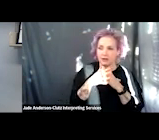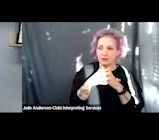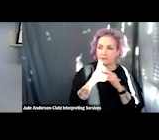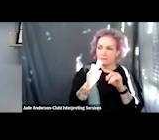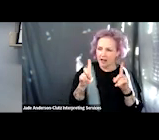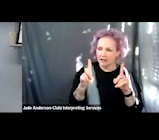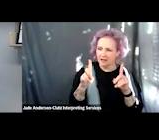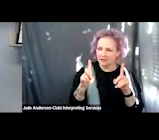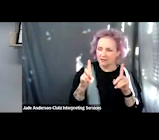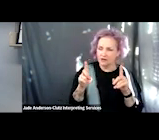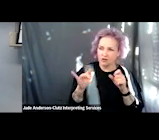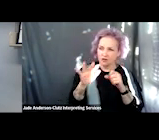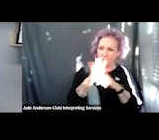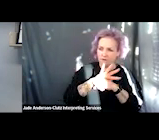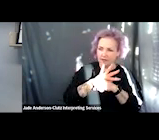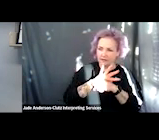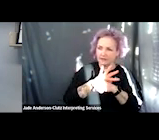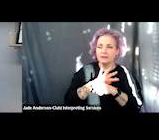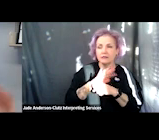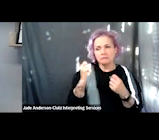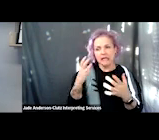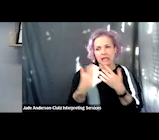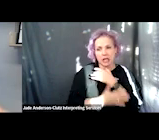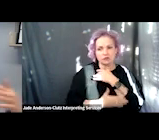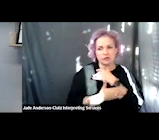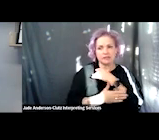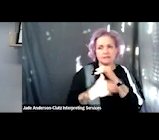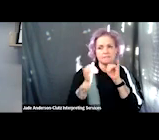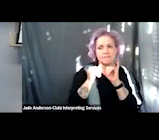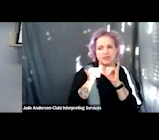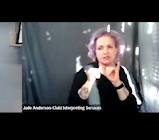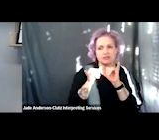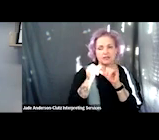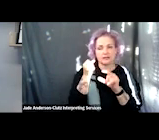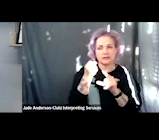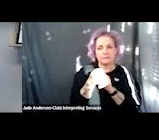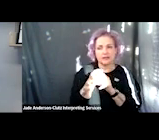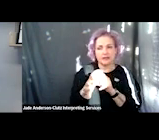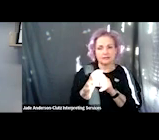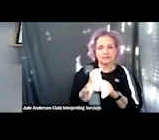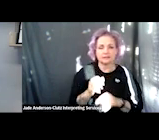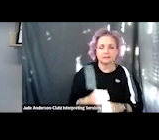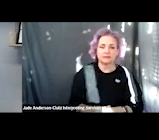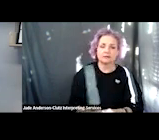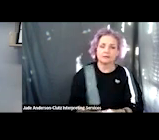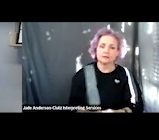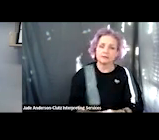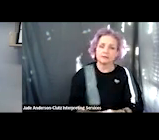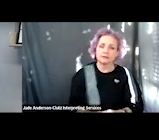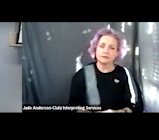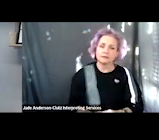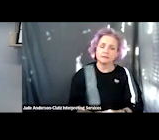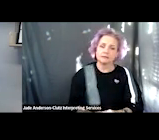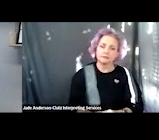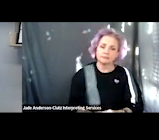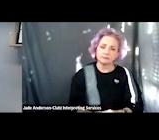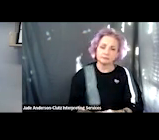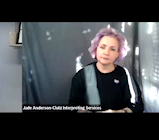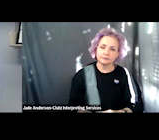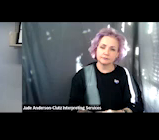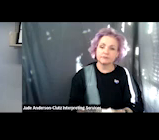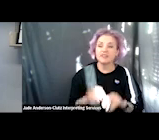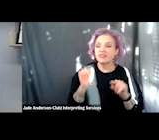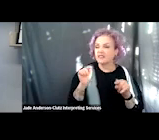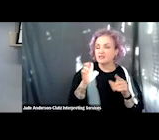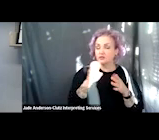plan studies proactively and actually try and measure and follow up people over some period of time. This is still an active field